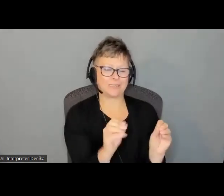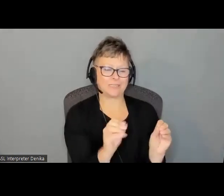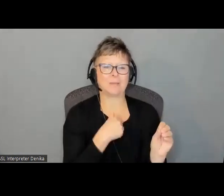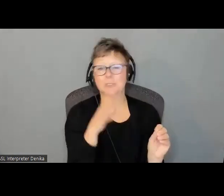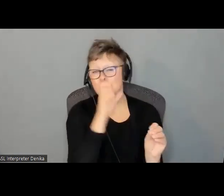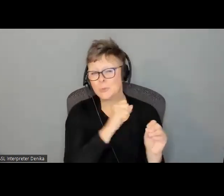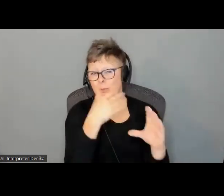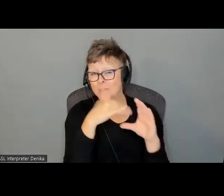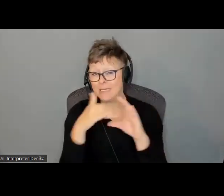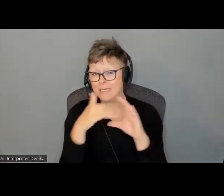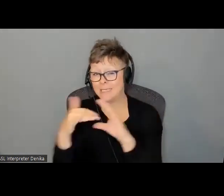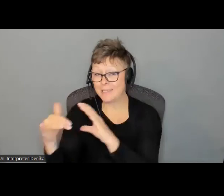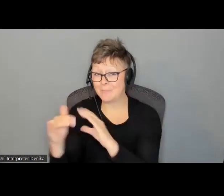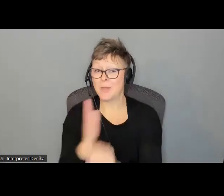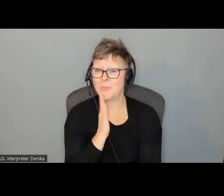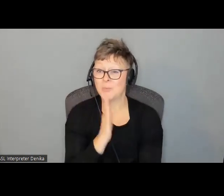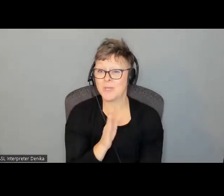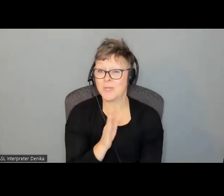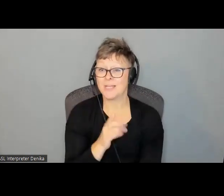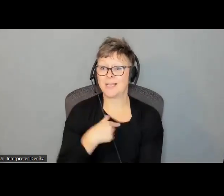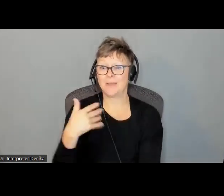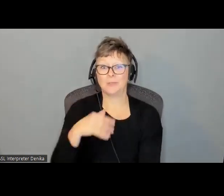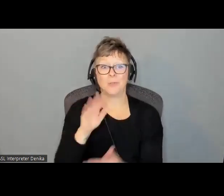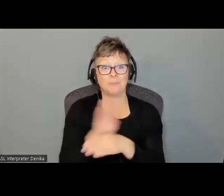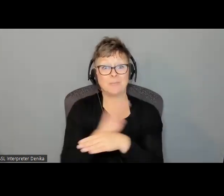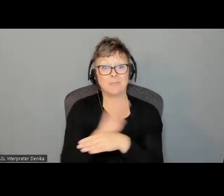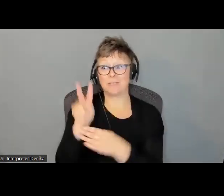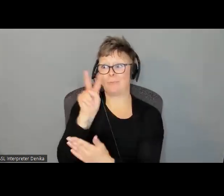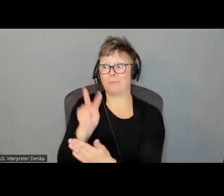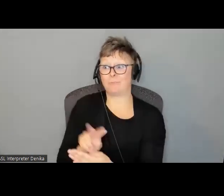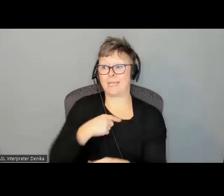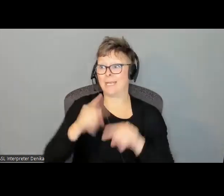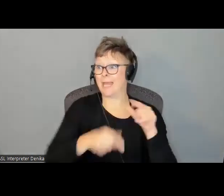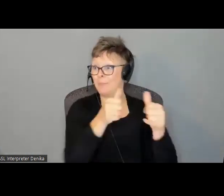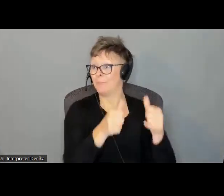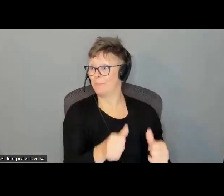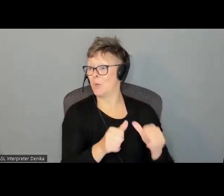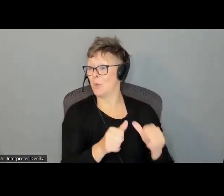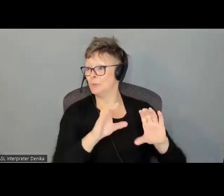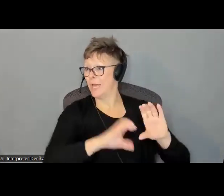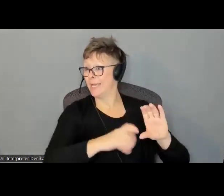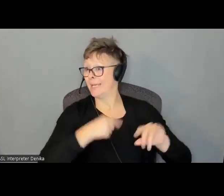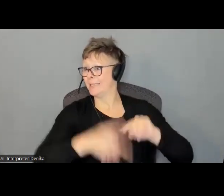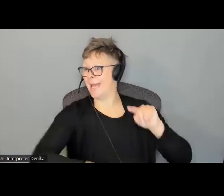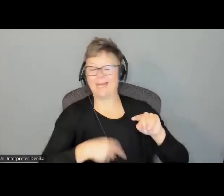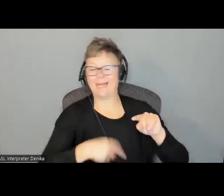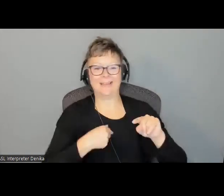the chat. I'm too busy reading the script, which I must not deviate from. We hope to see you